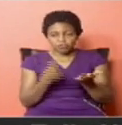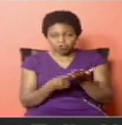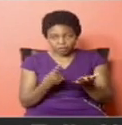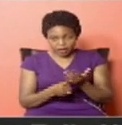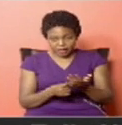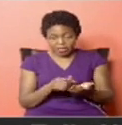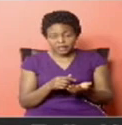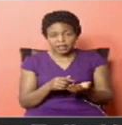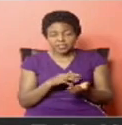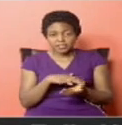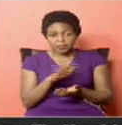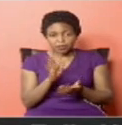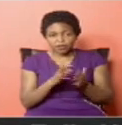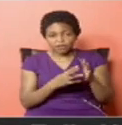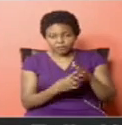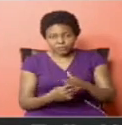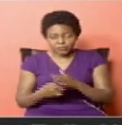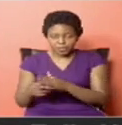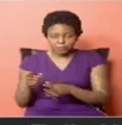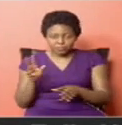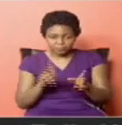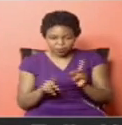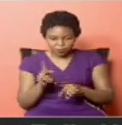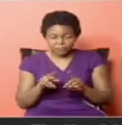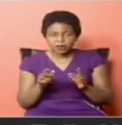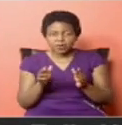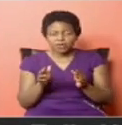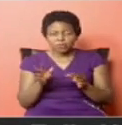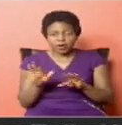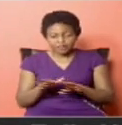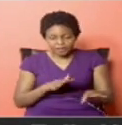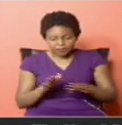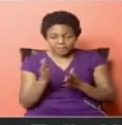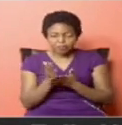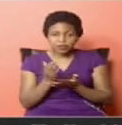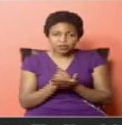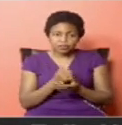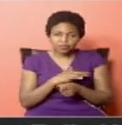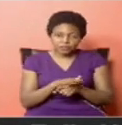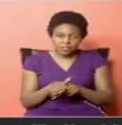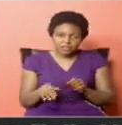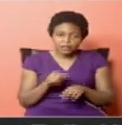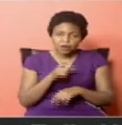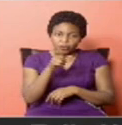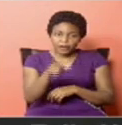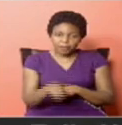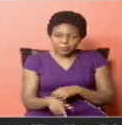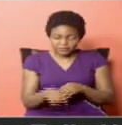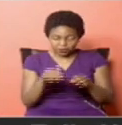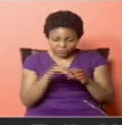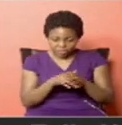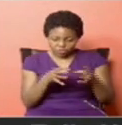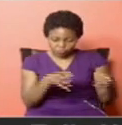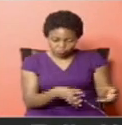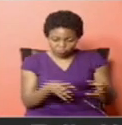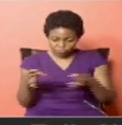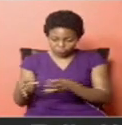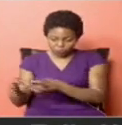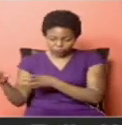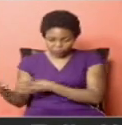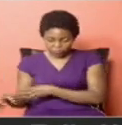the most vulnerable, and by implication, the most affected by COVID-19, were persons in the following categories: